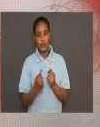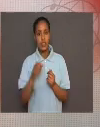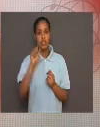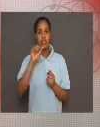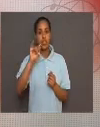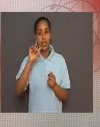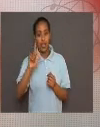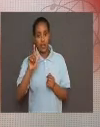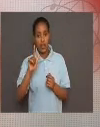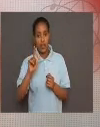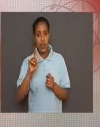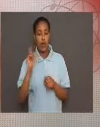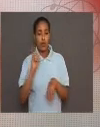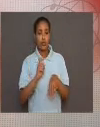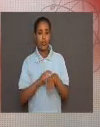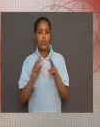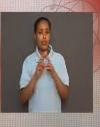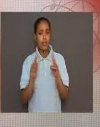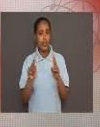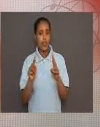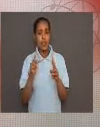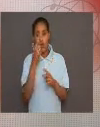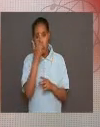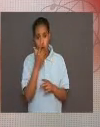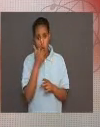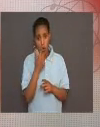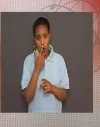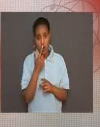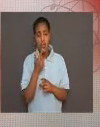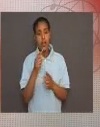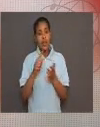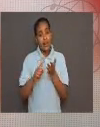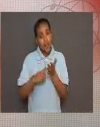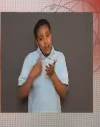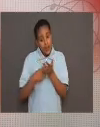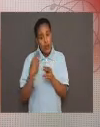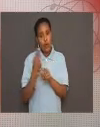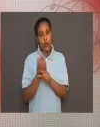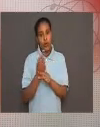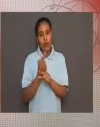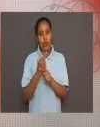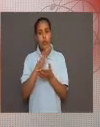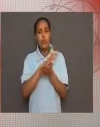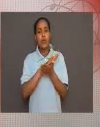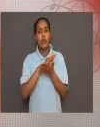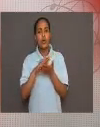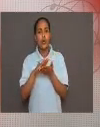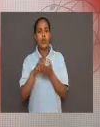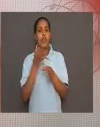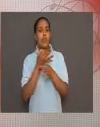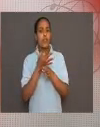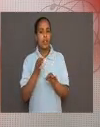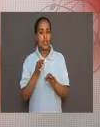Silicon, although very common, rarely occurs as a pure,